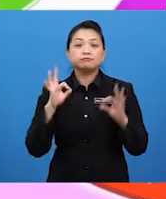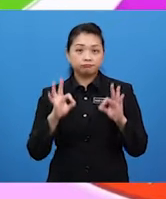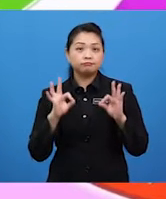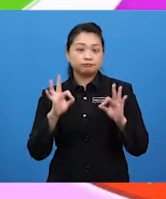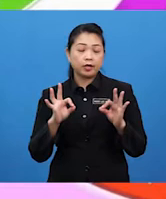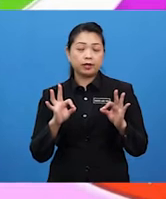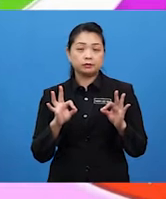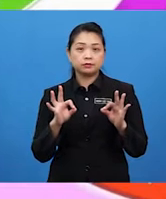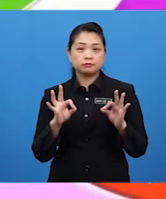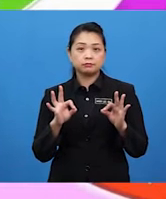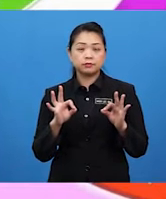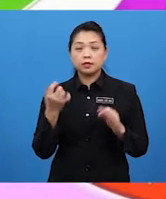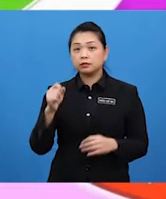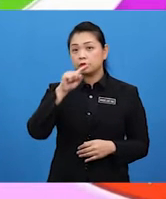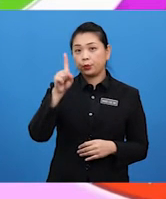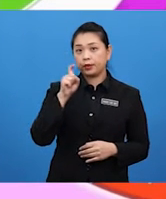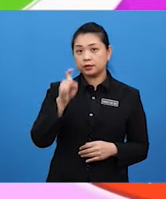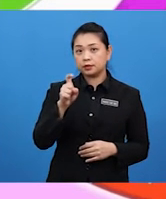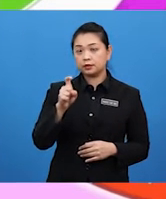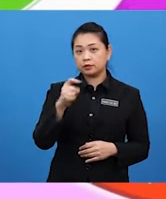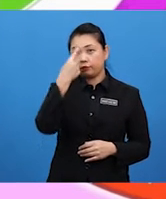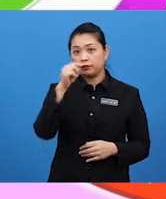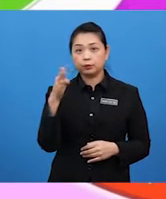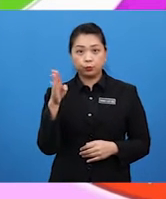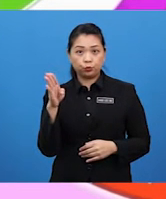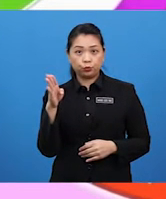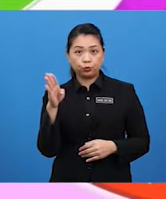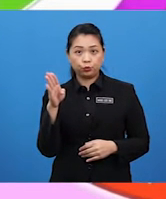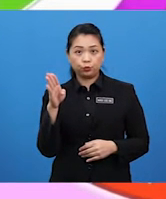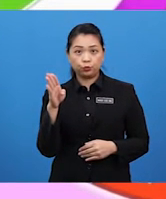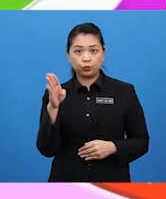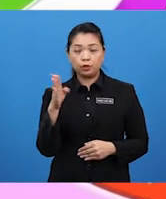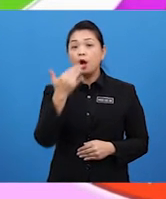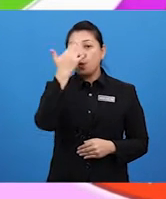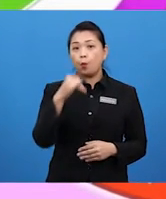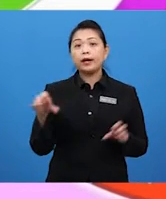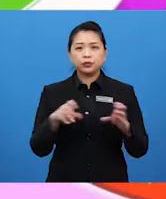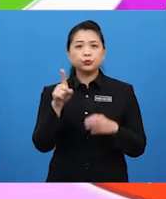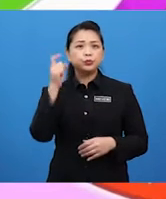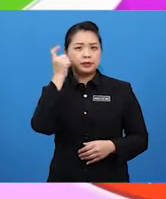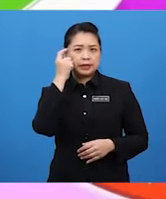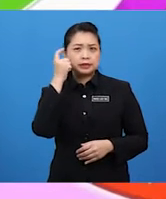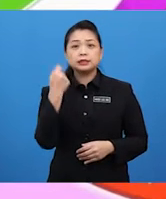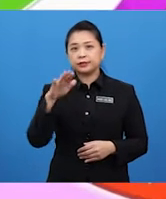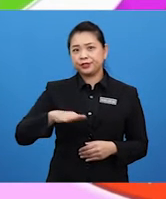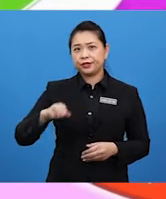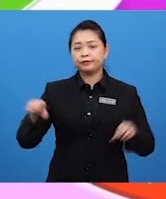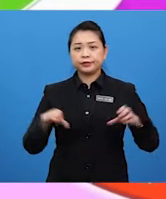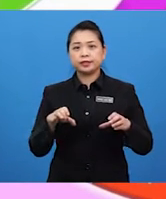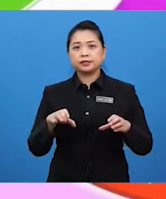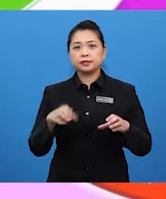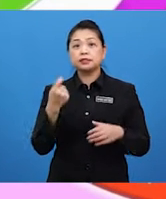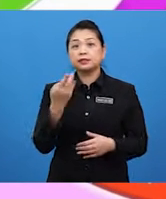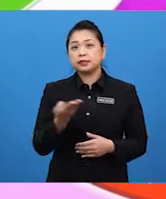All right, students, the question for the blue card is, why do you think the child does the